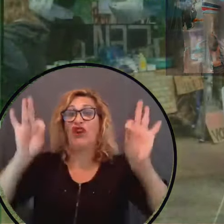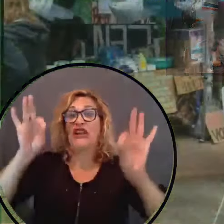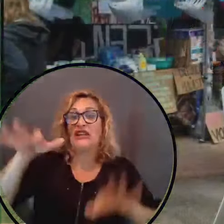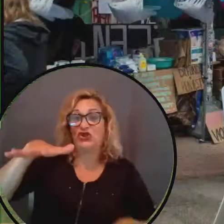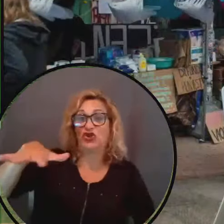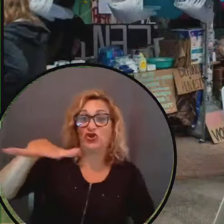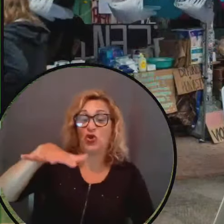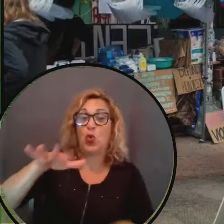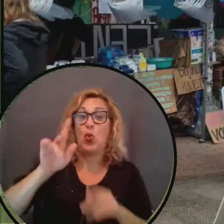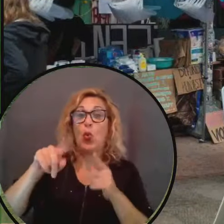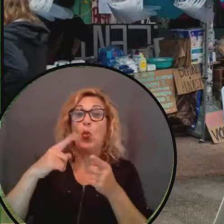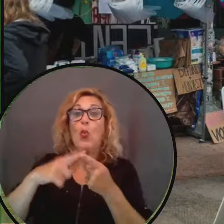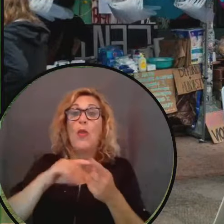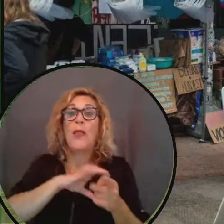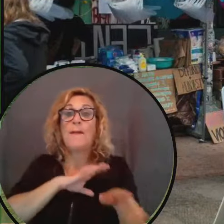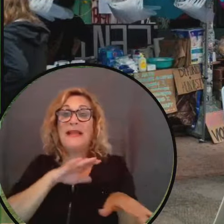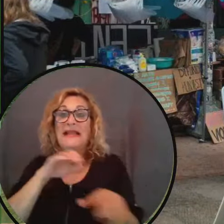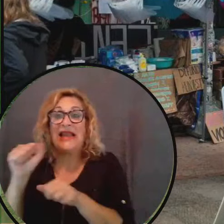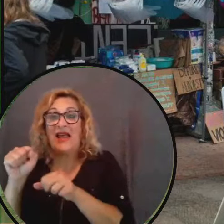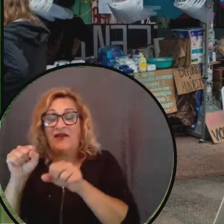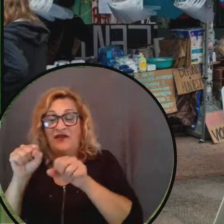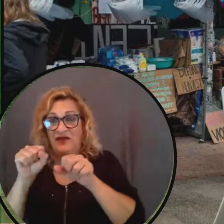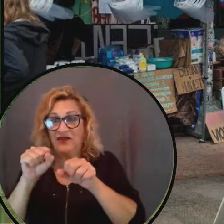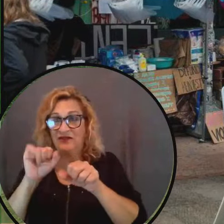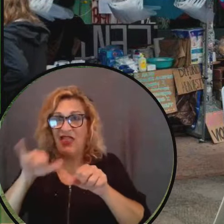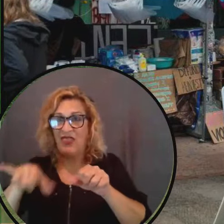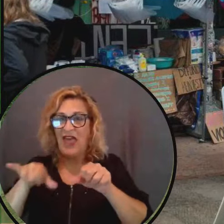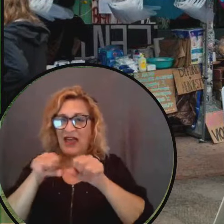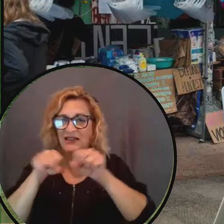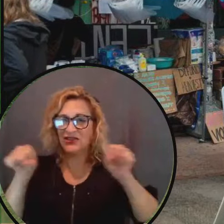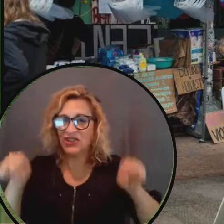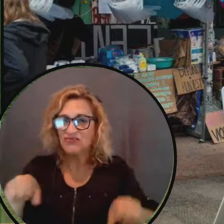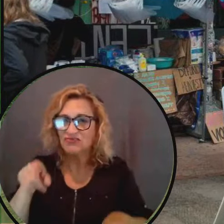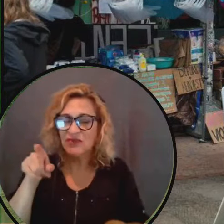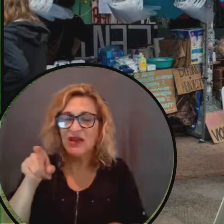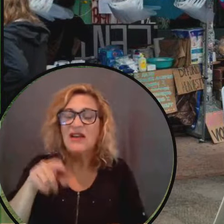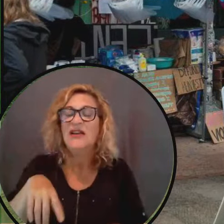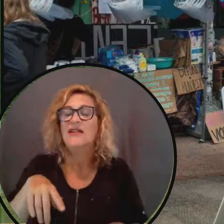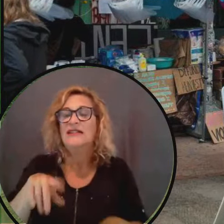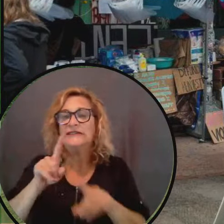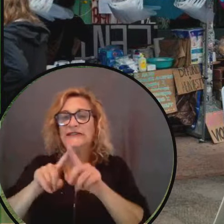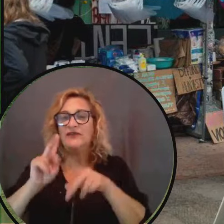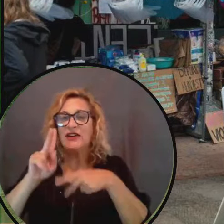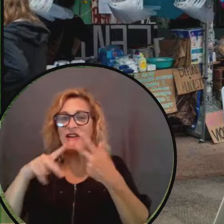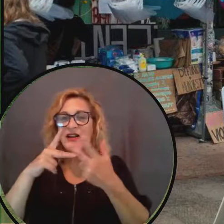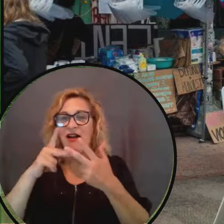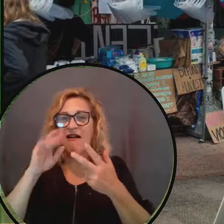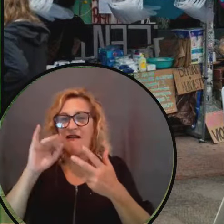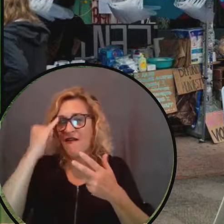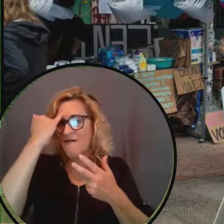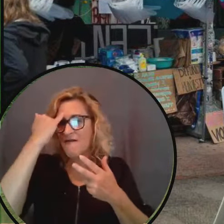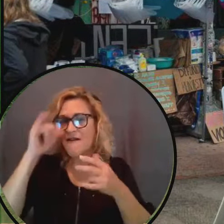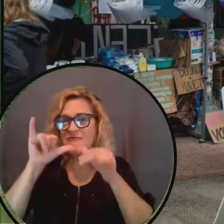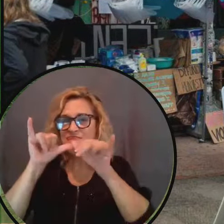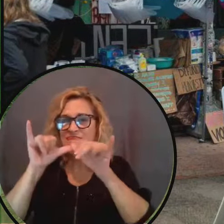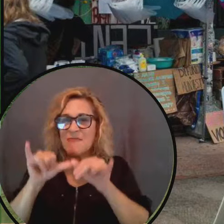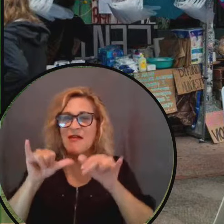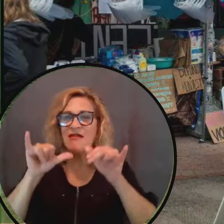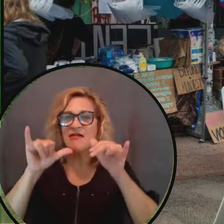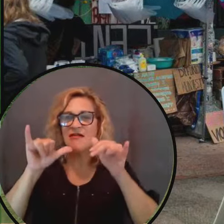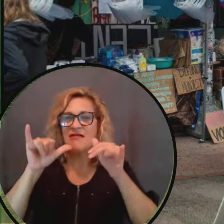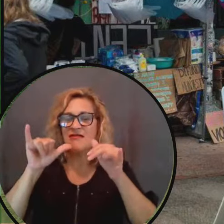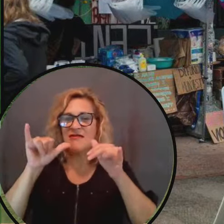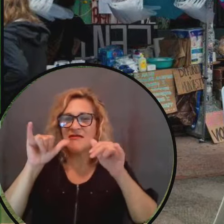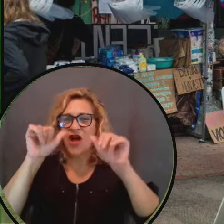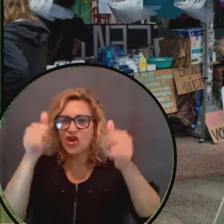here, and the kind of architecture of those kinds of occupation moments in our movements. What it looks like is a bunch of mutual